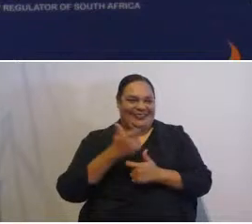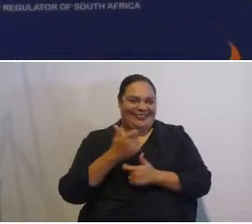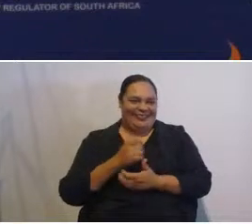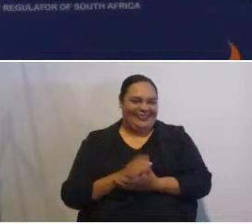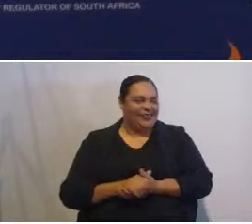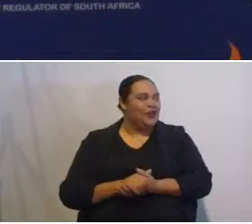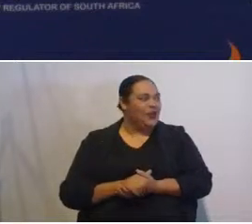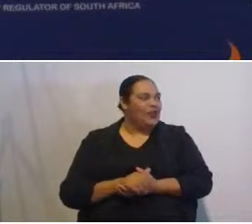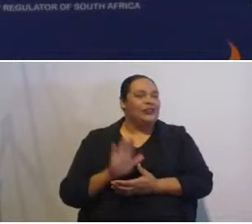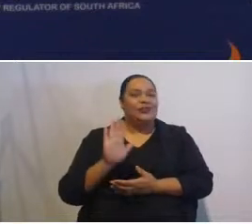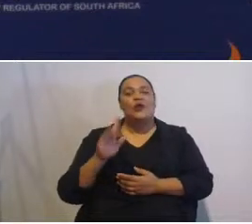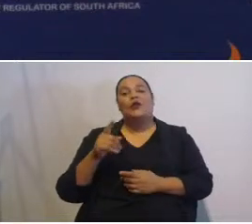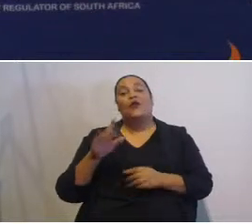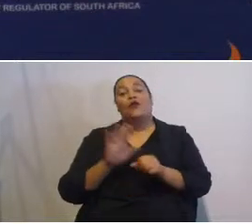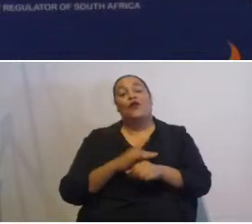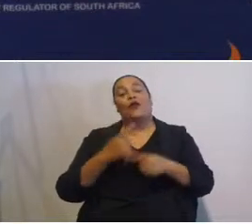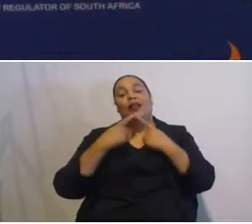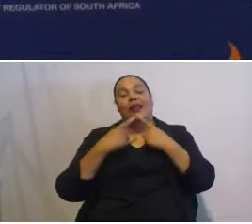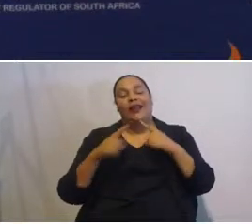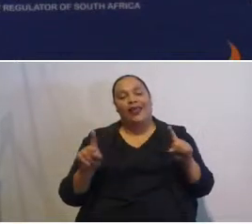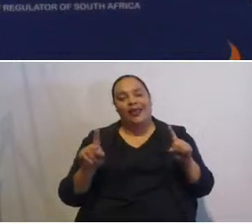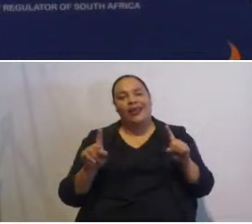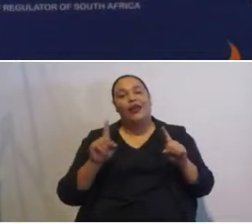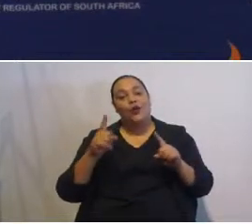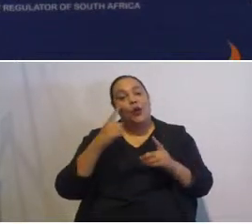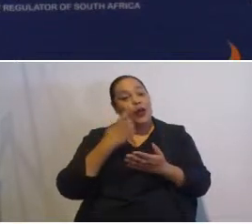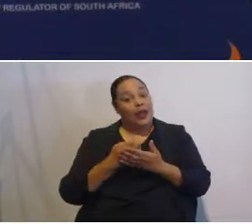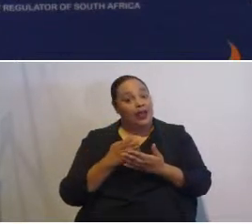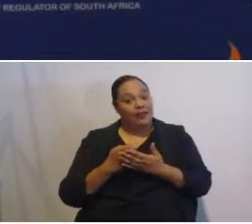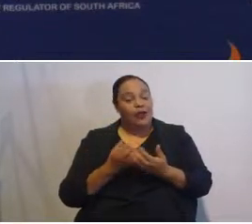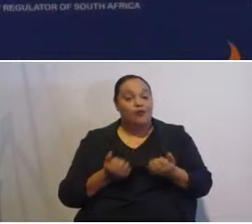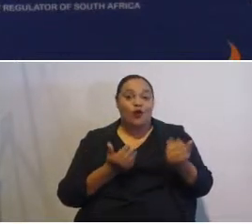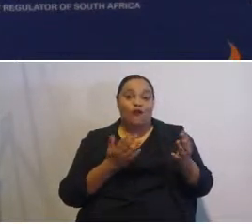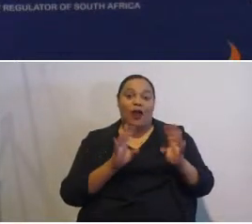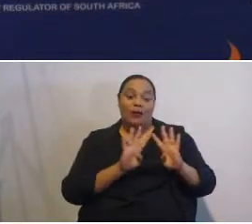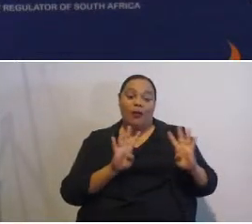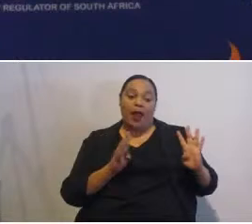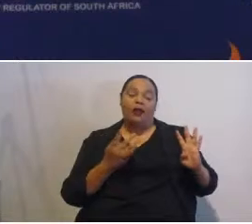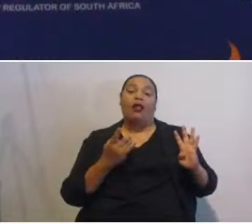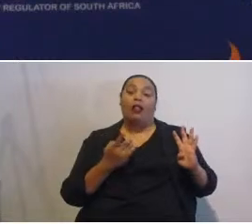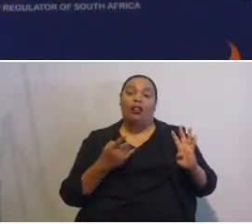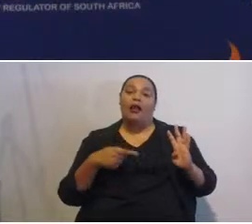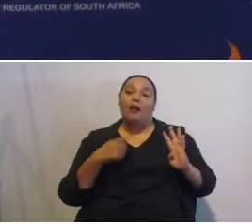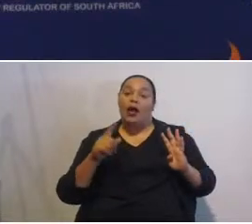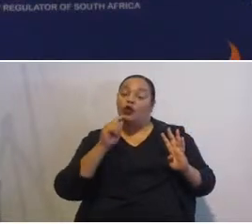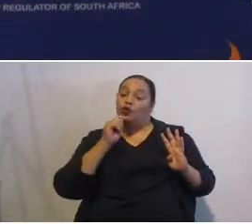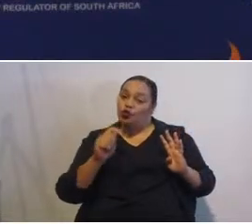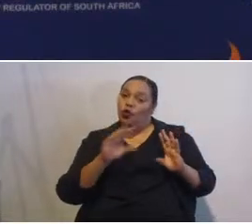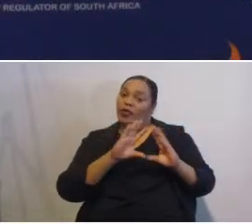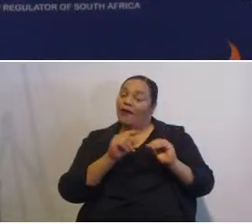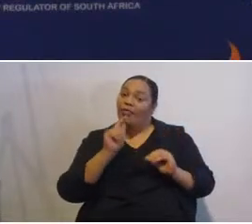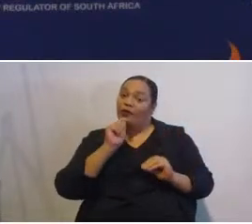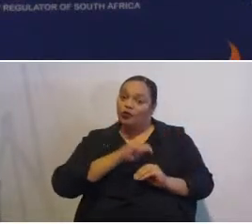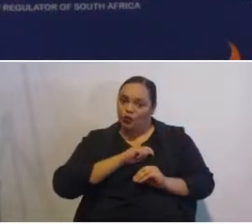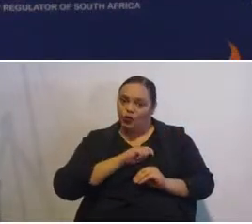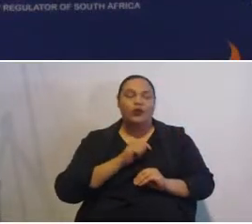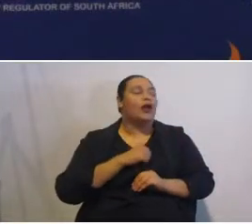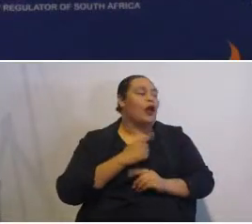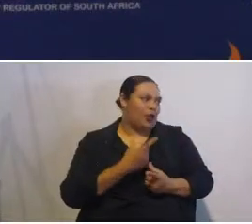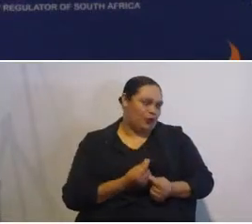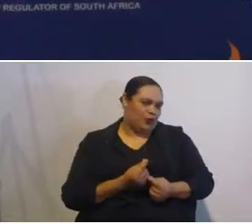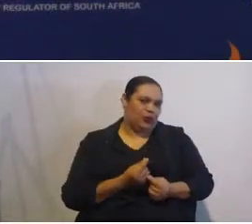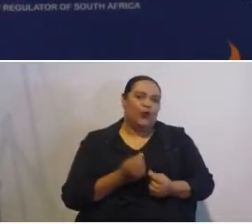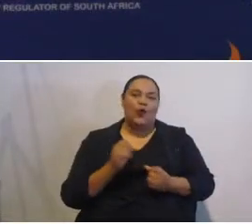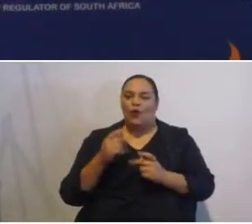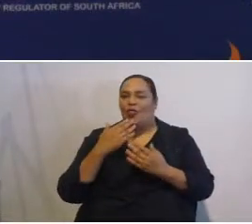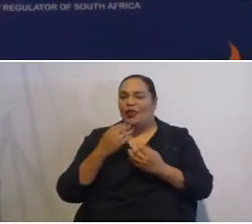Do you solemnly declare that the evidence you're going to provide to this panel today is the truth and the whole truth? I do. All